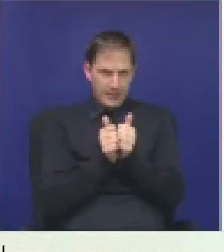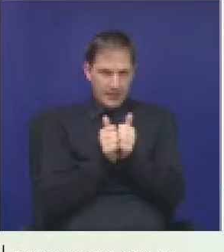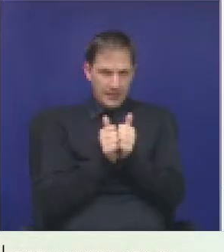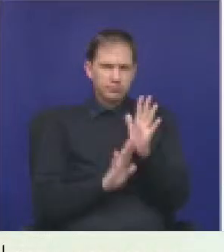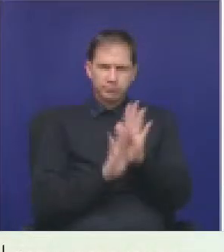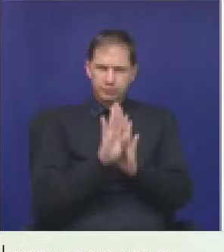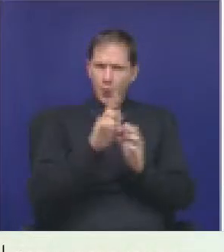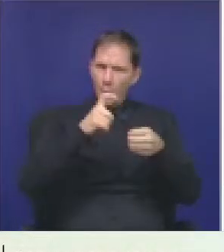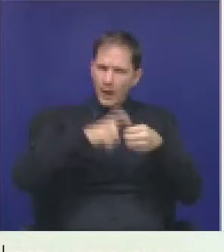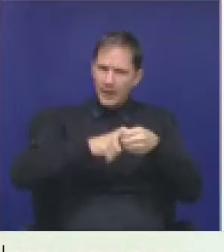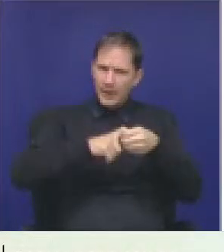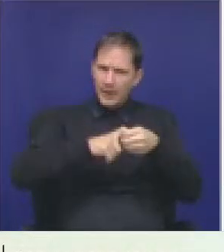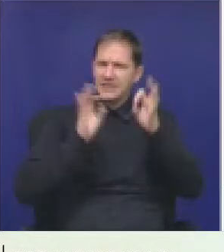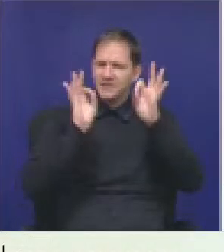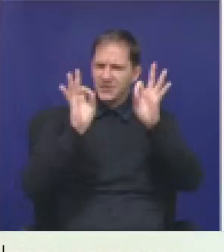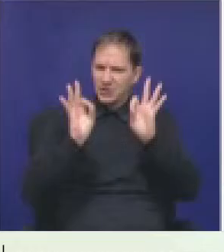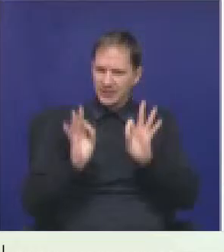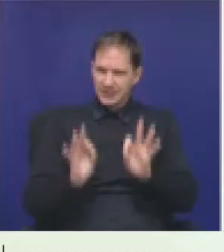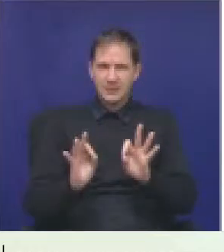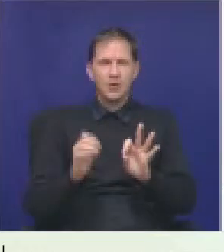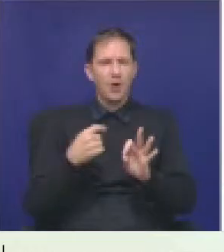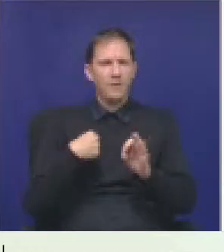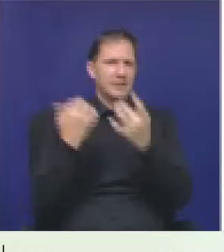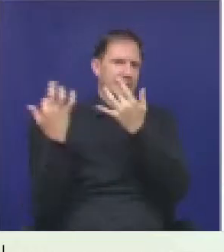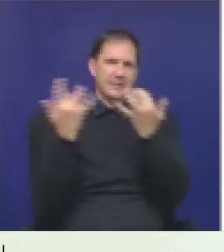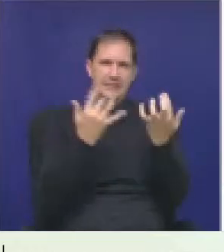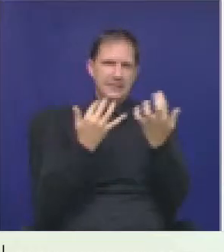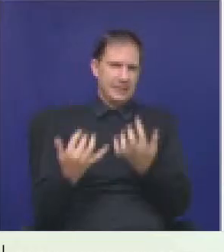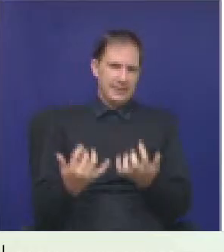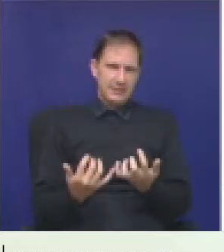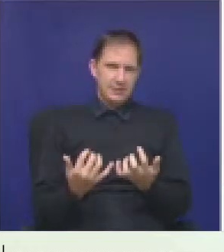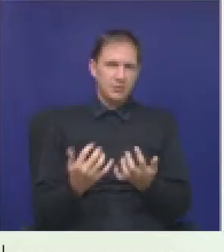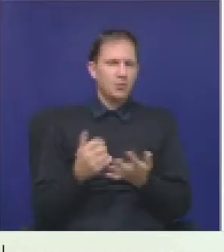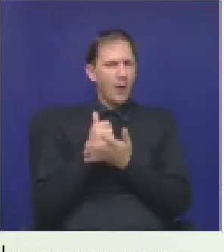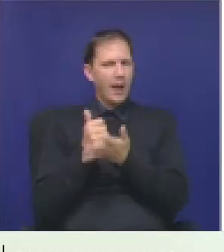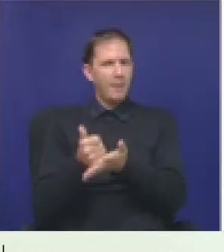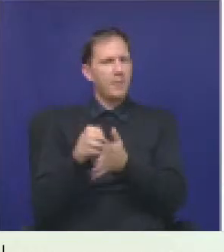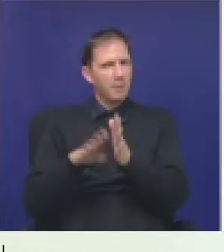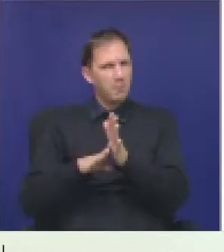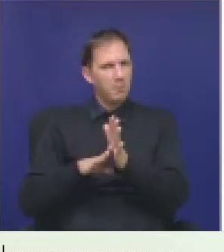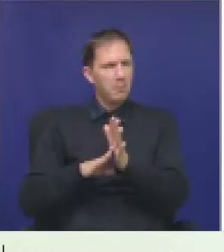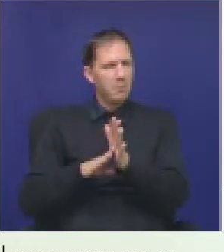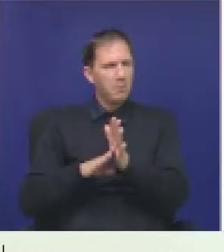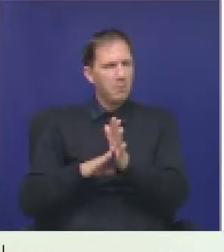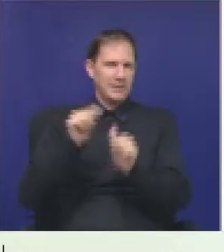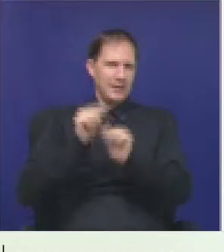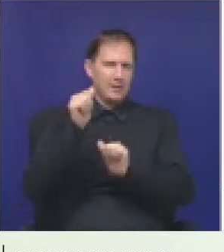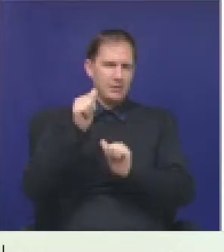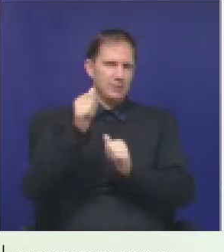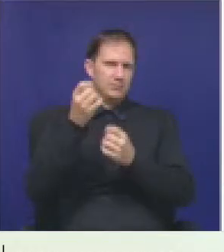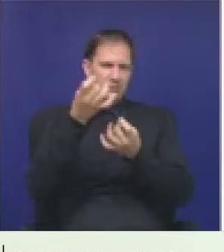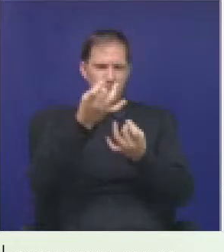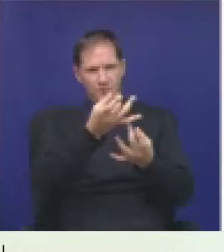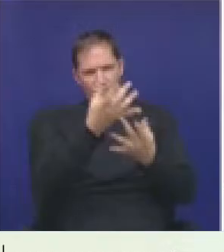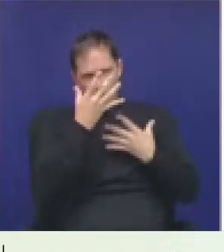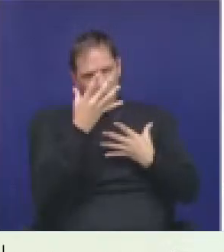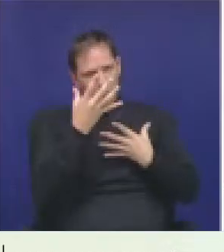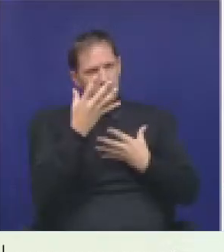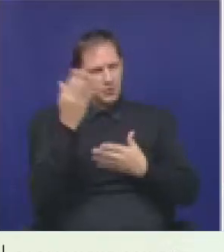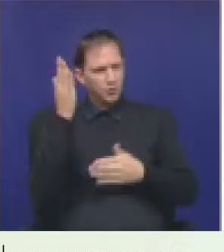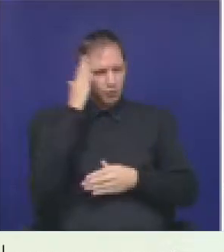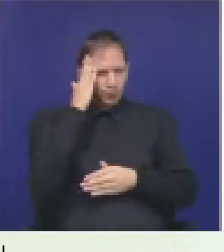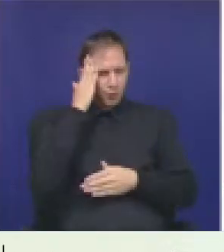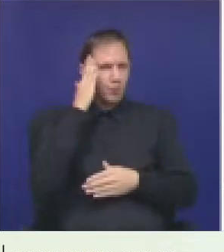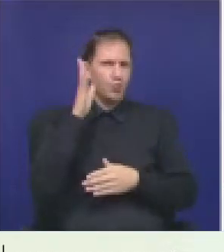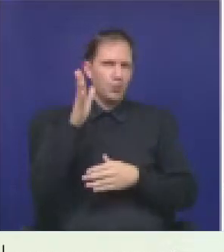and efficiency of our economic statistics program, ultimately contributing to a more informed and prosperous society. As